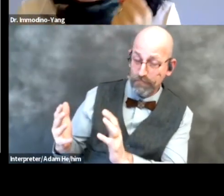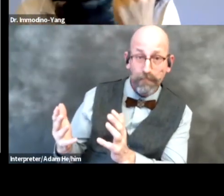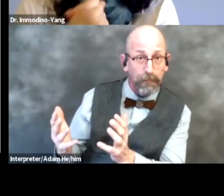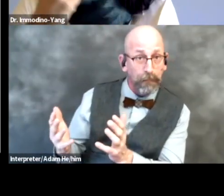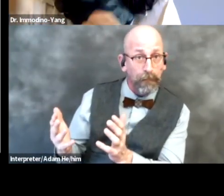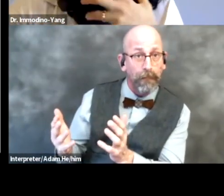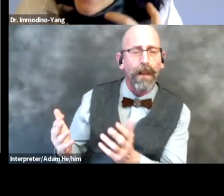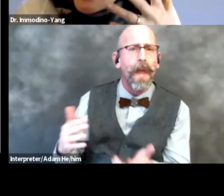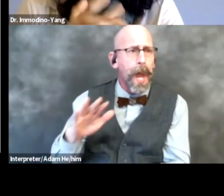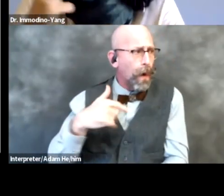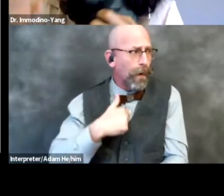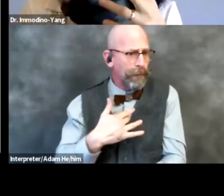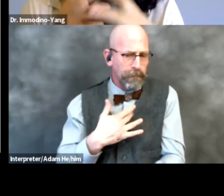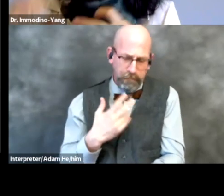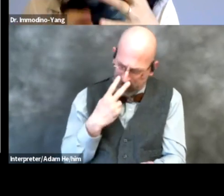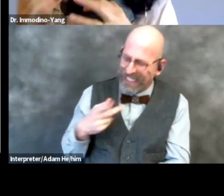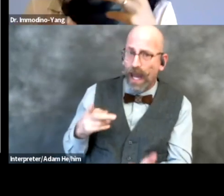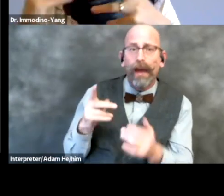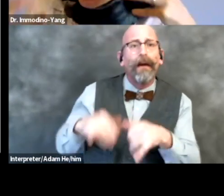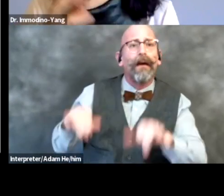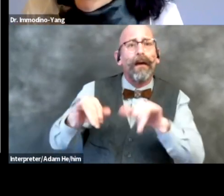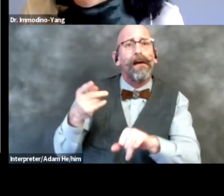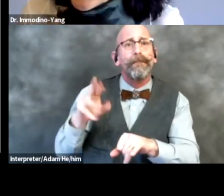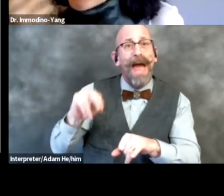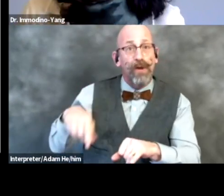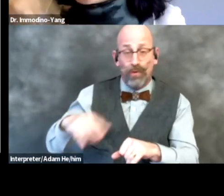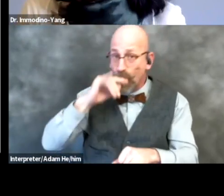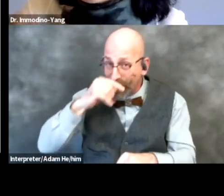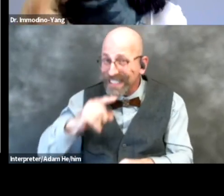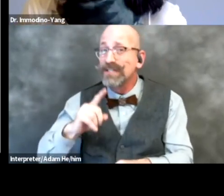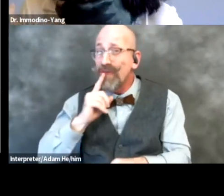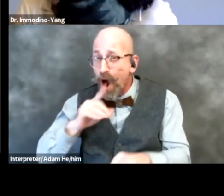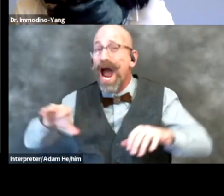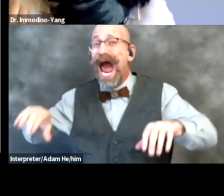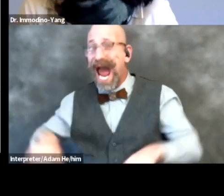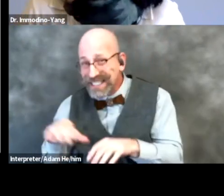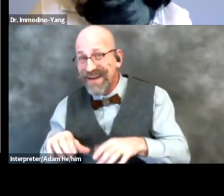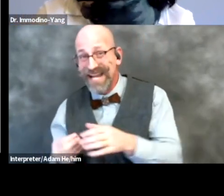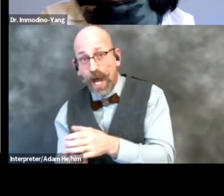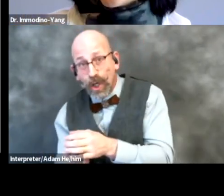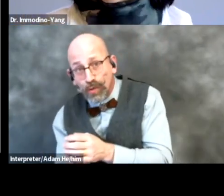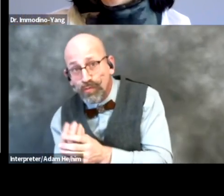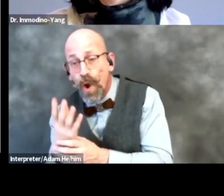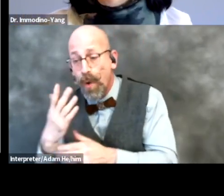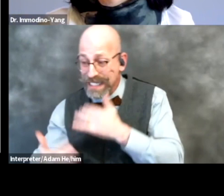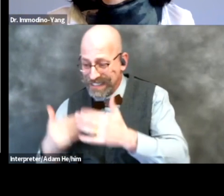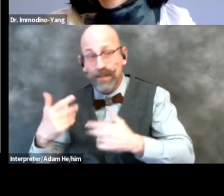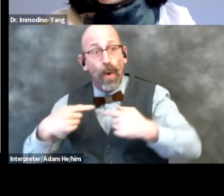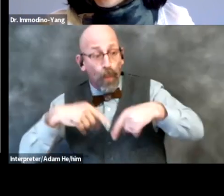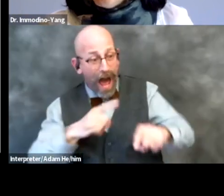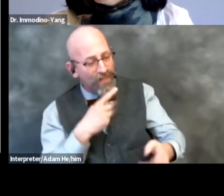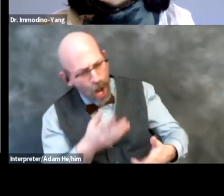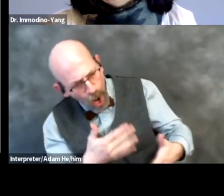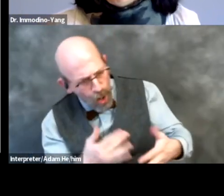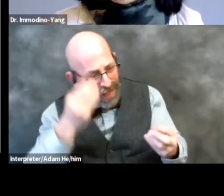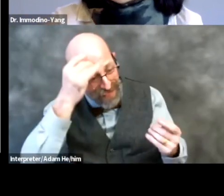pattern that kids are actively potentially growing as they are engaging in these dispositional ways of thinking about